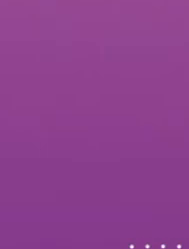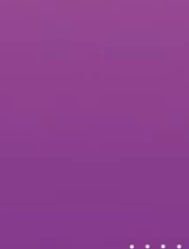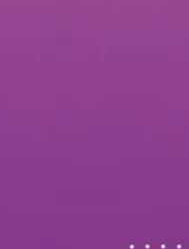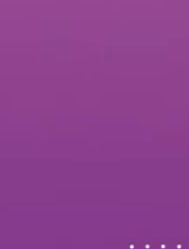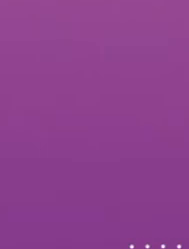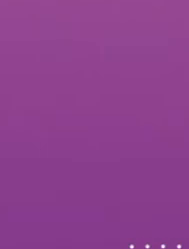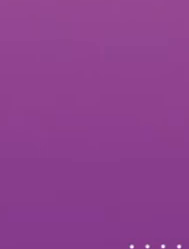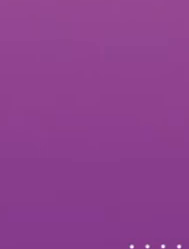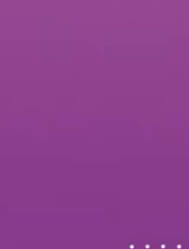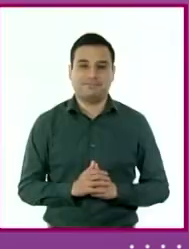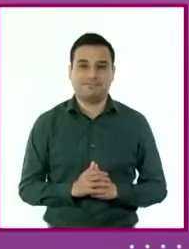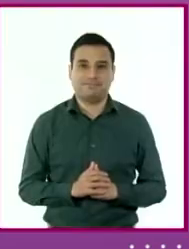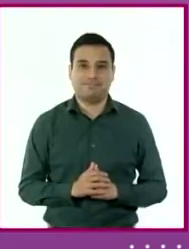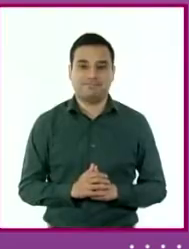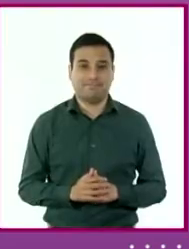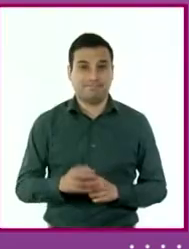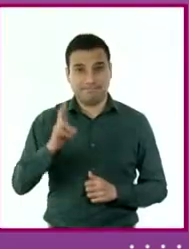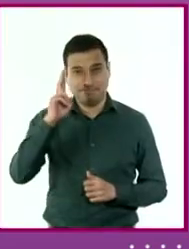Hola.